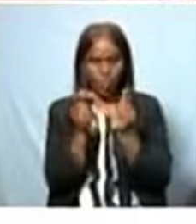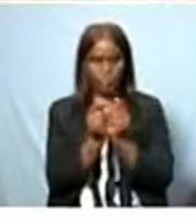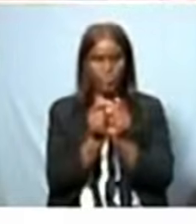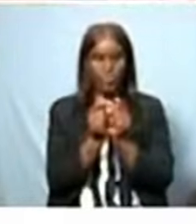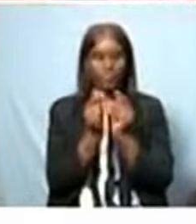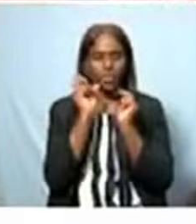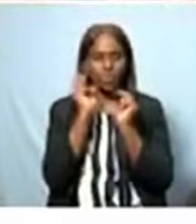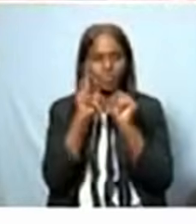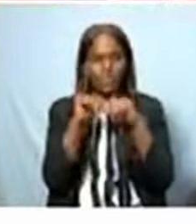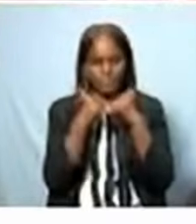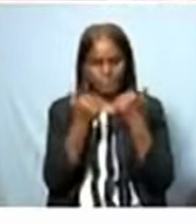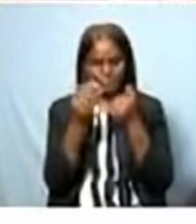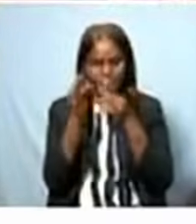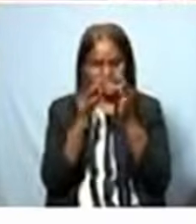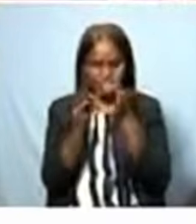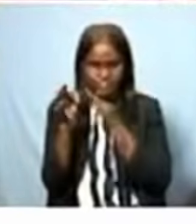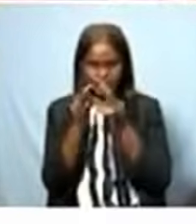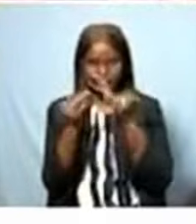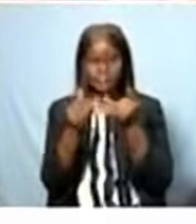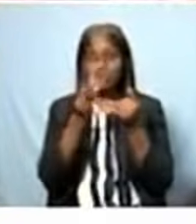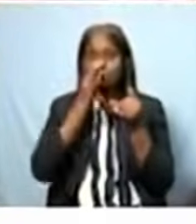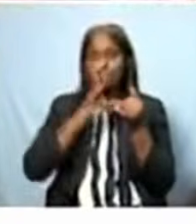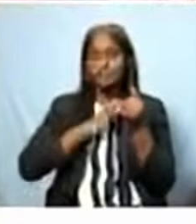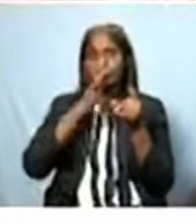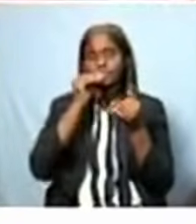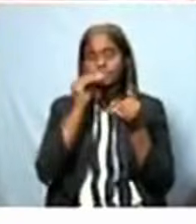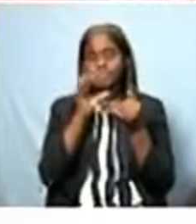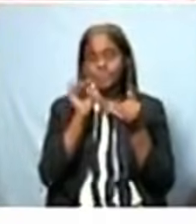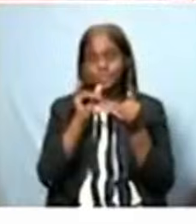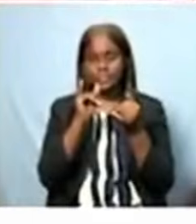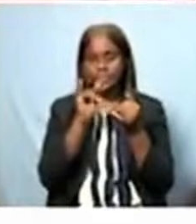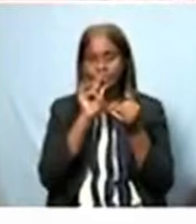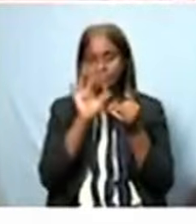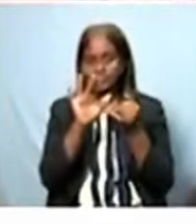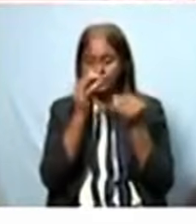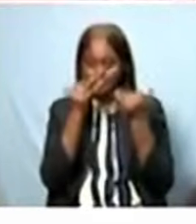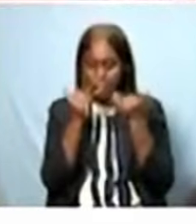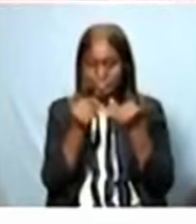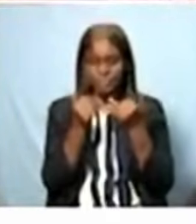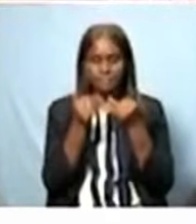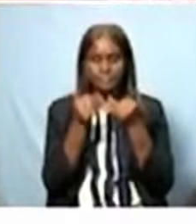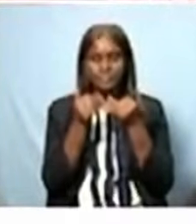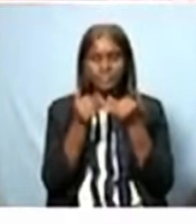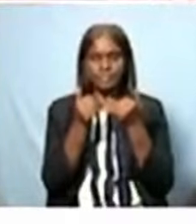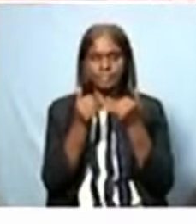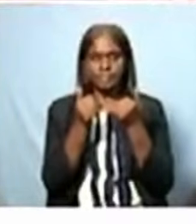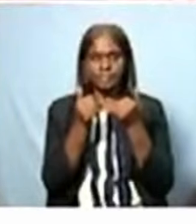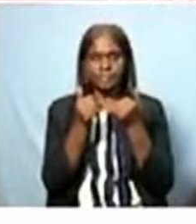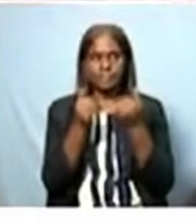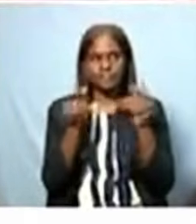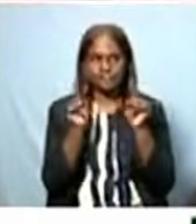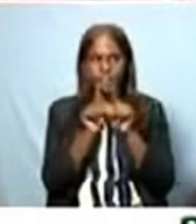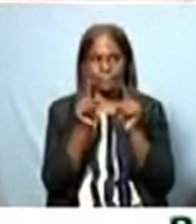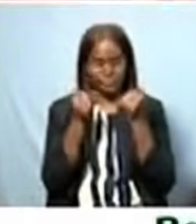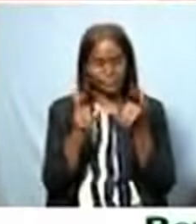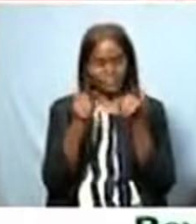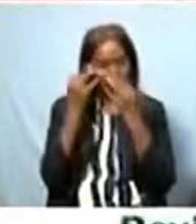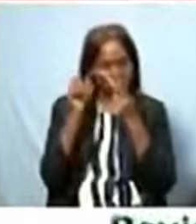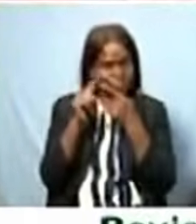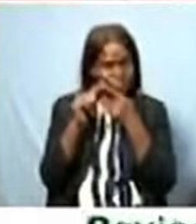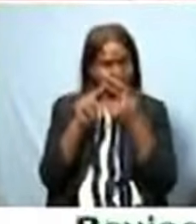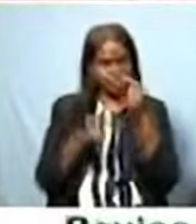We would like to state, therefore, Madam Speaker, that it is the wish and